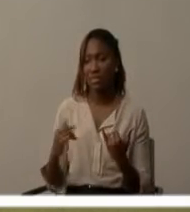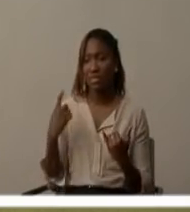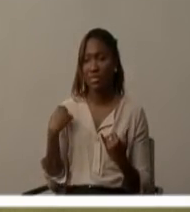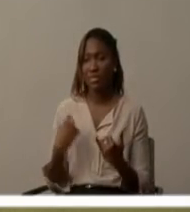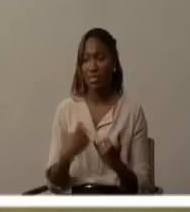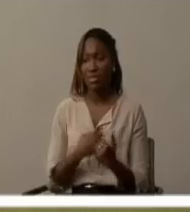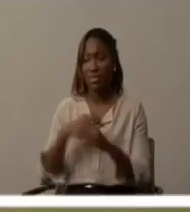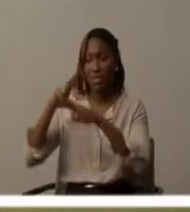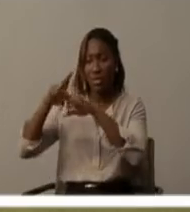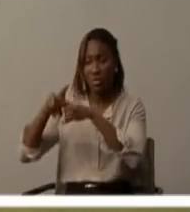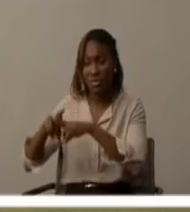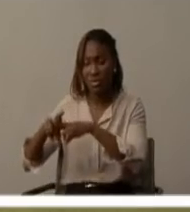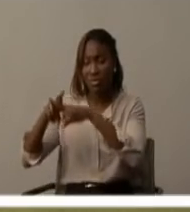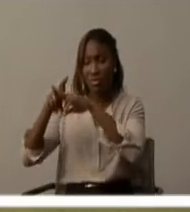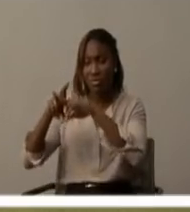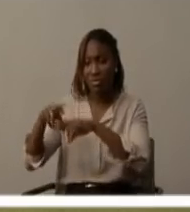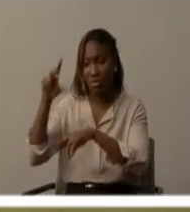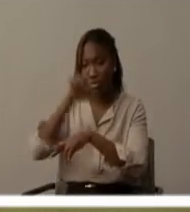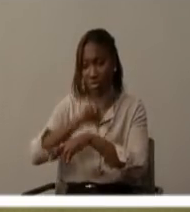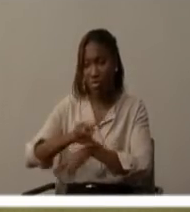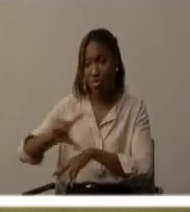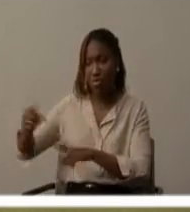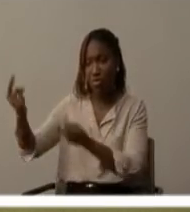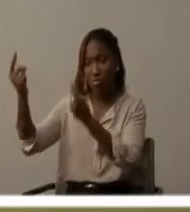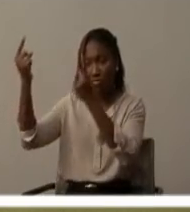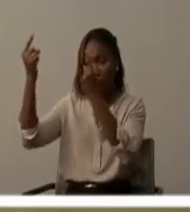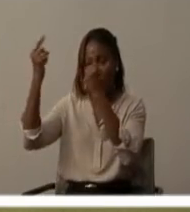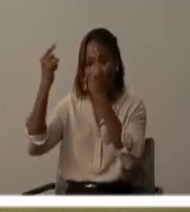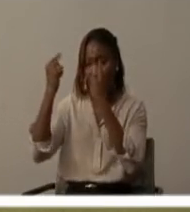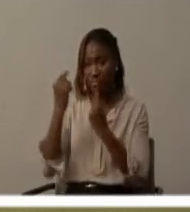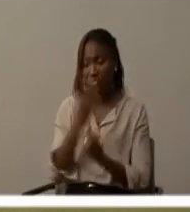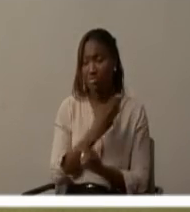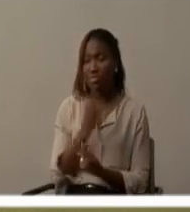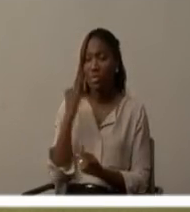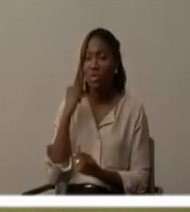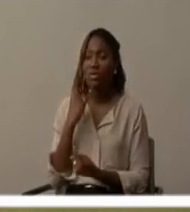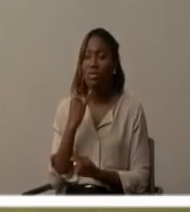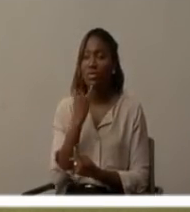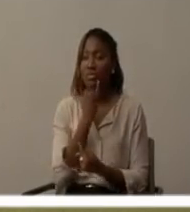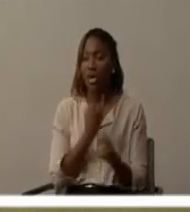on daybreak and Israel on the